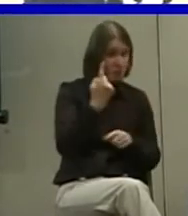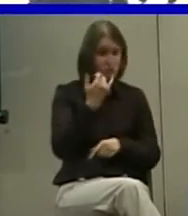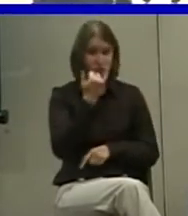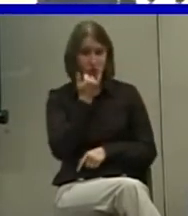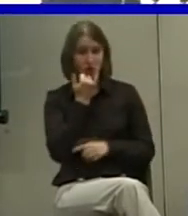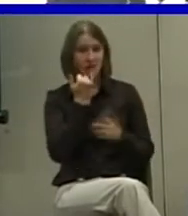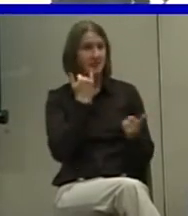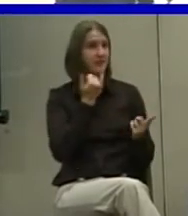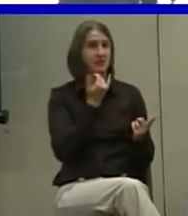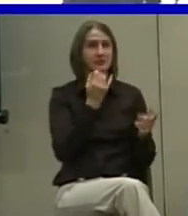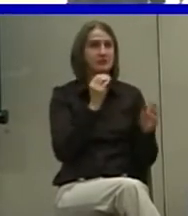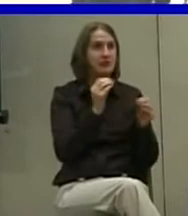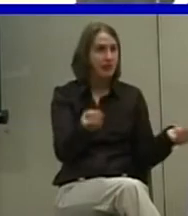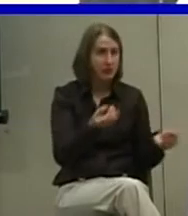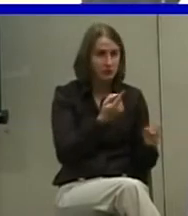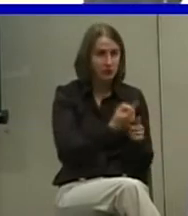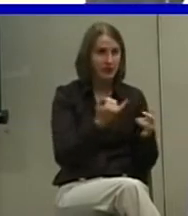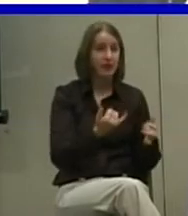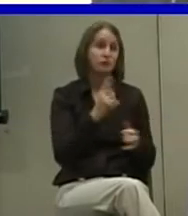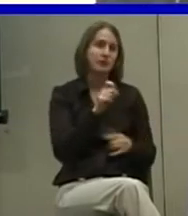You're going to have to trick them.